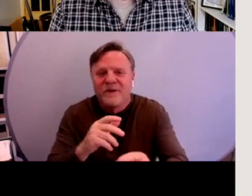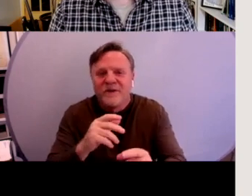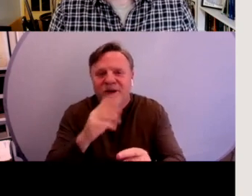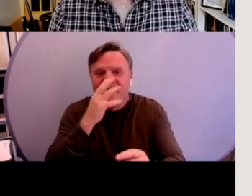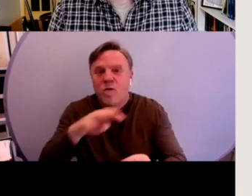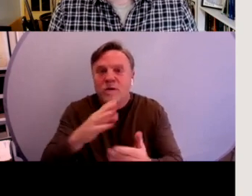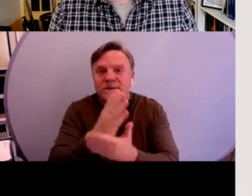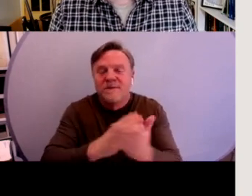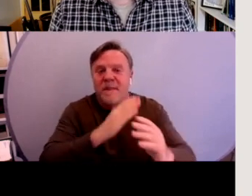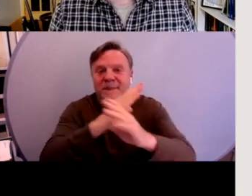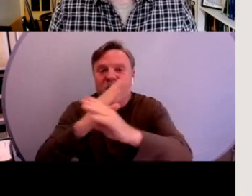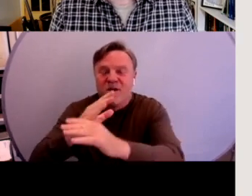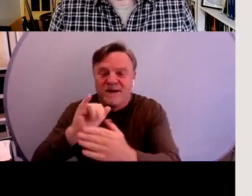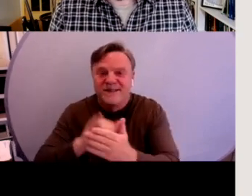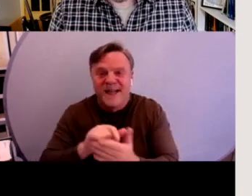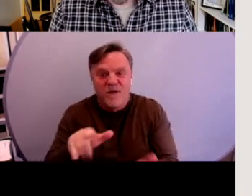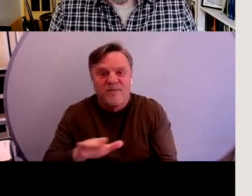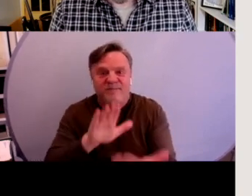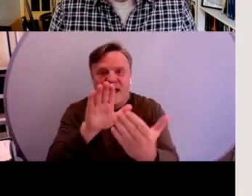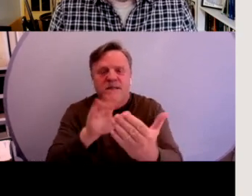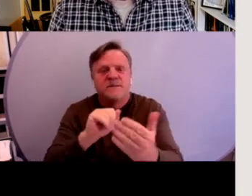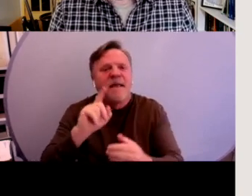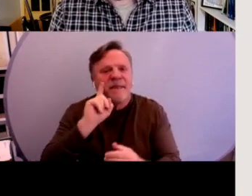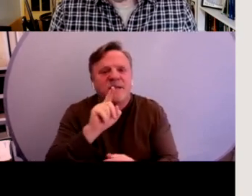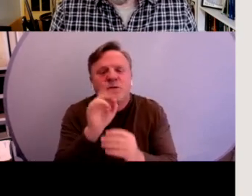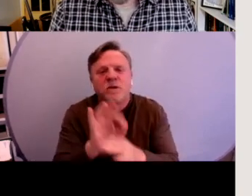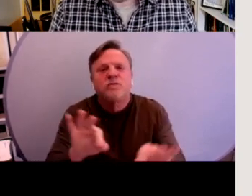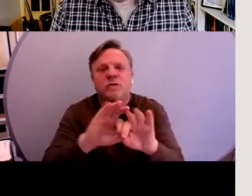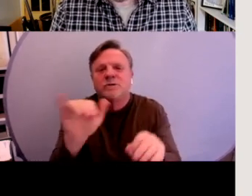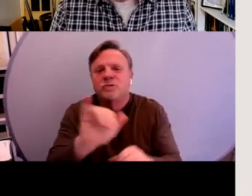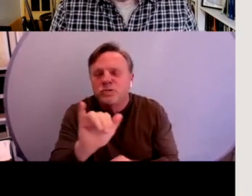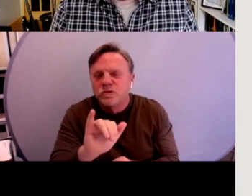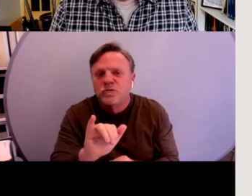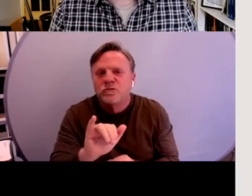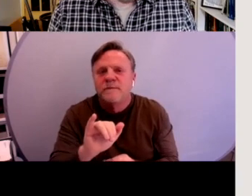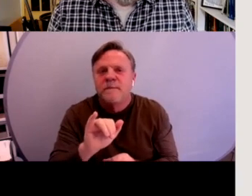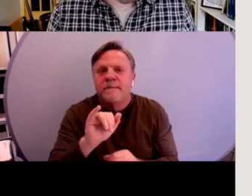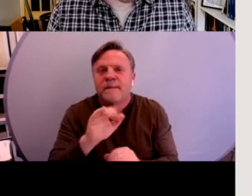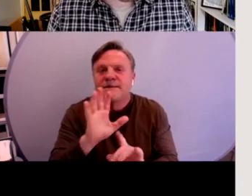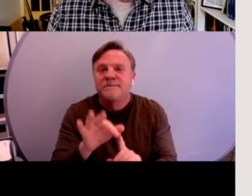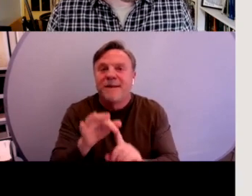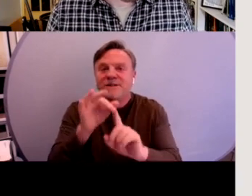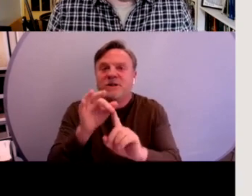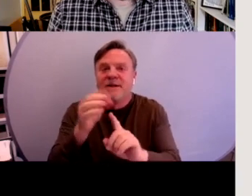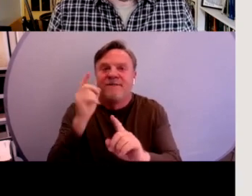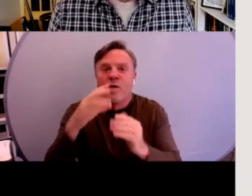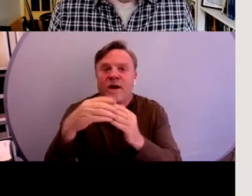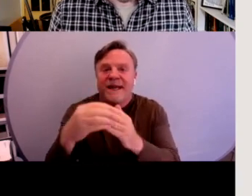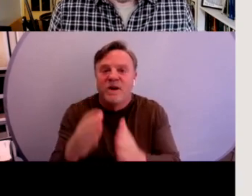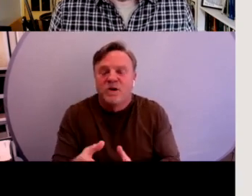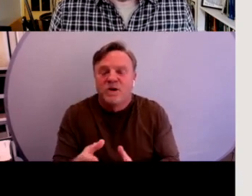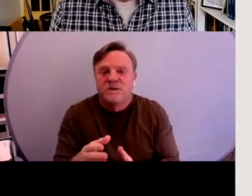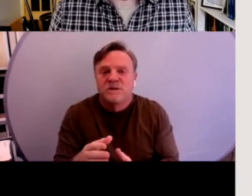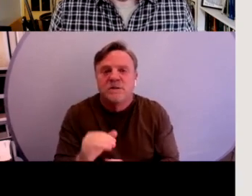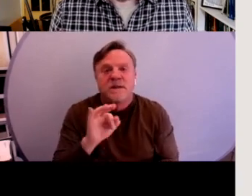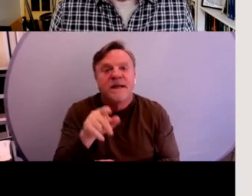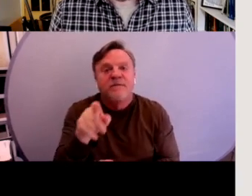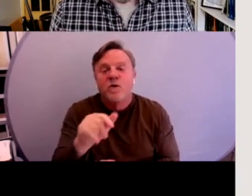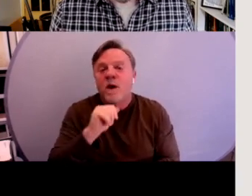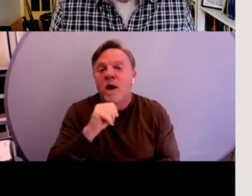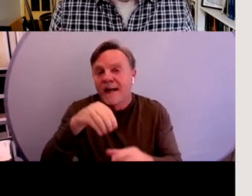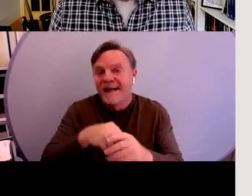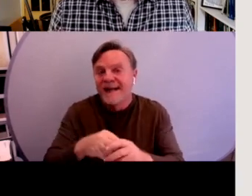that you do. And I think this is really crucial as well, maybe particularly for leaders. So if you're not in a direct support